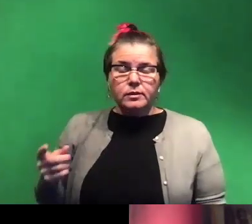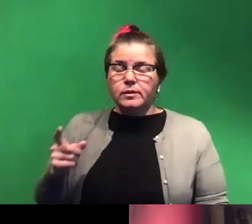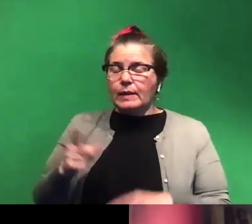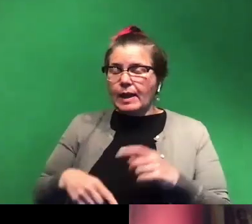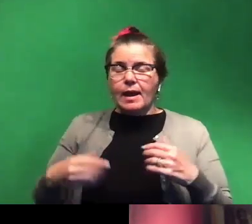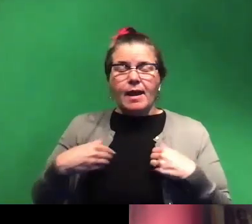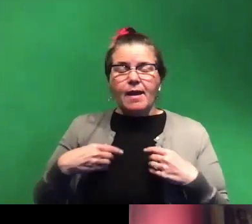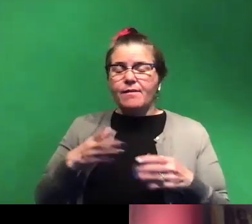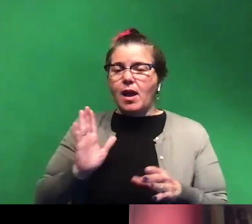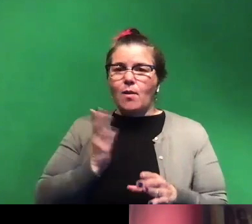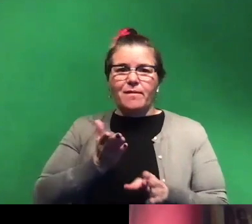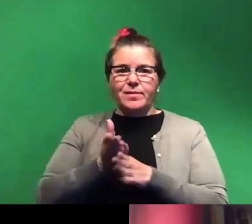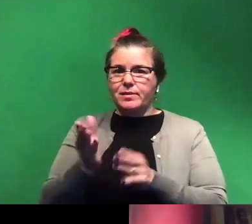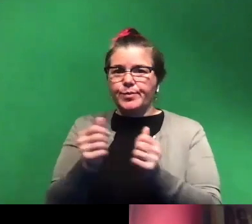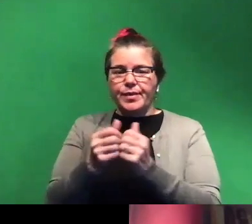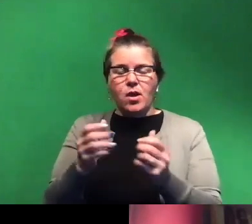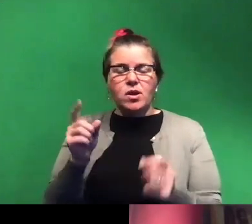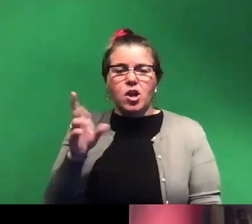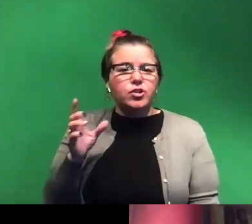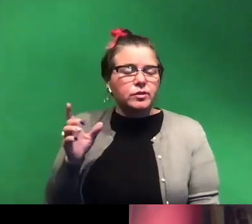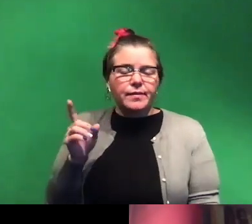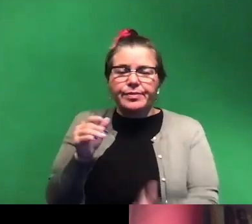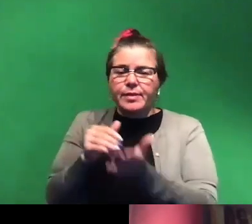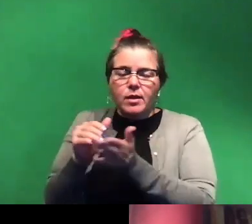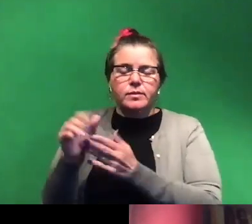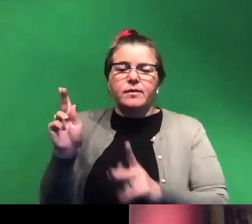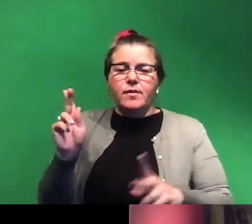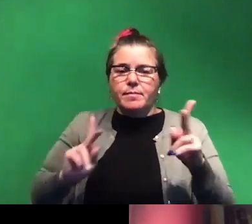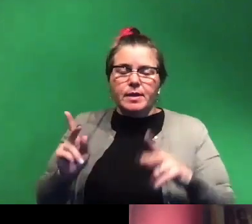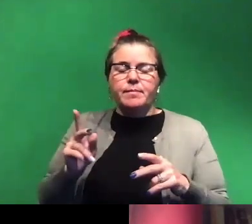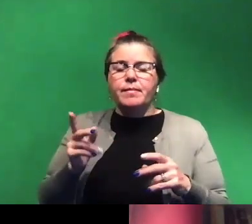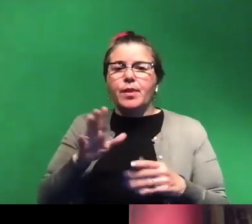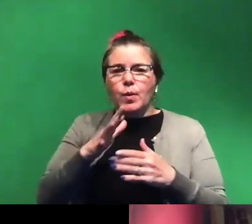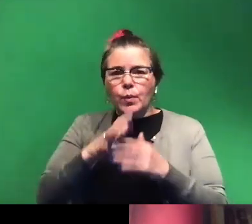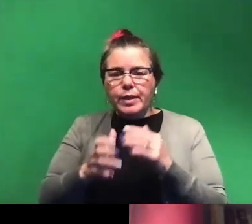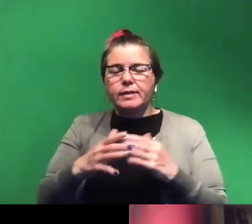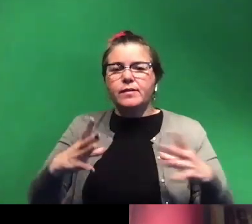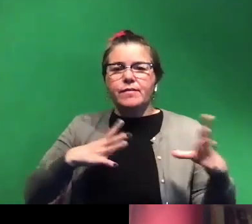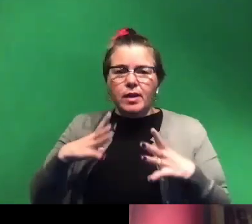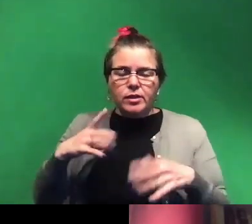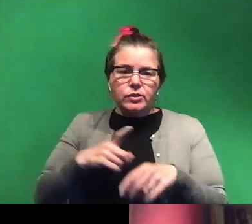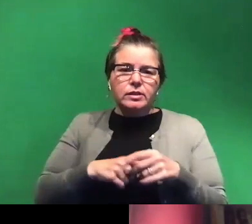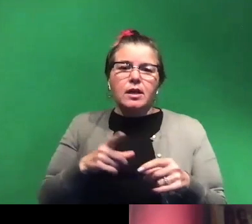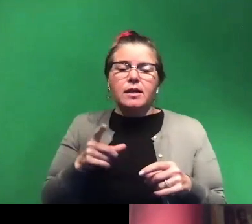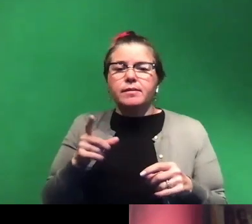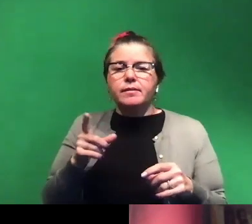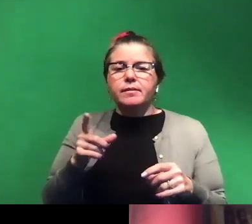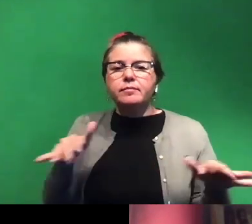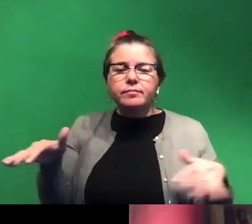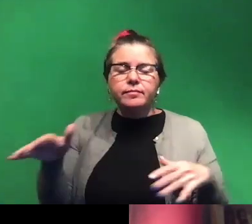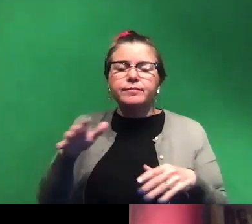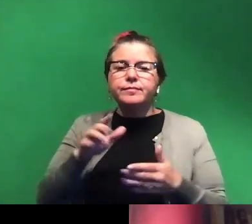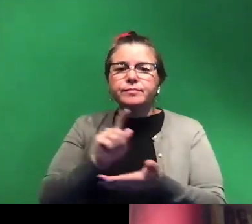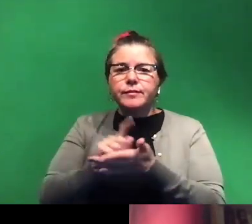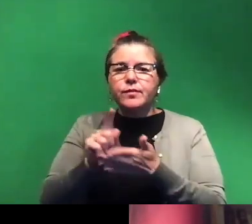do without hundreds, thousands of people who spend their weekends, their vacation time, time every week,